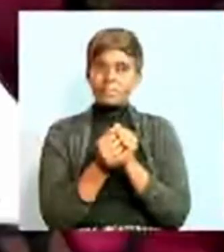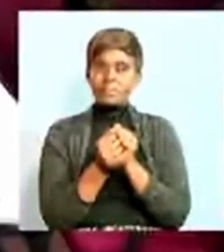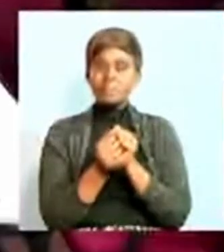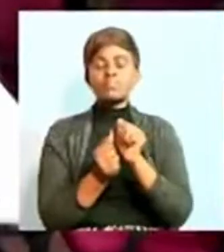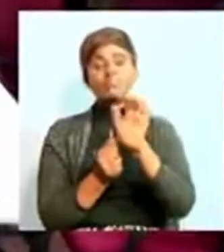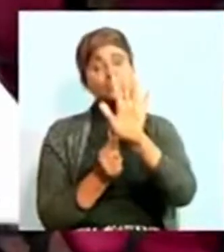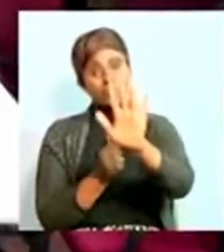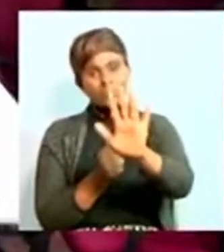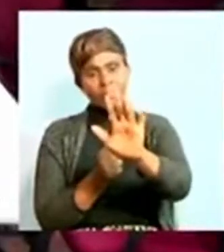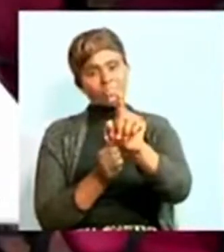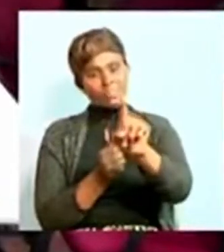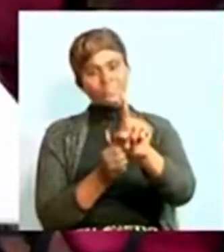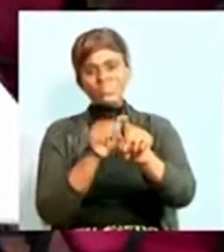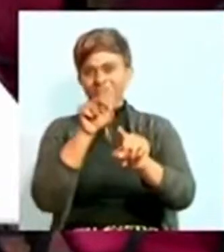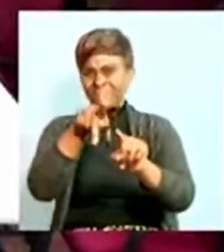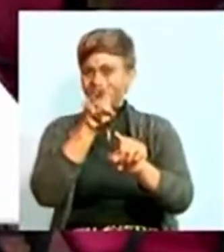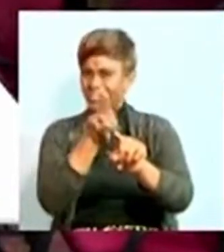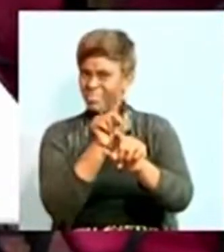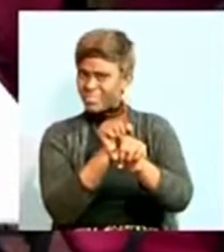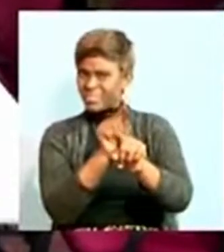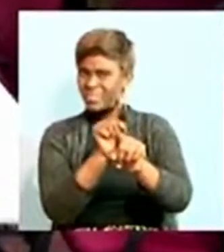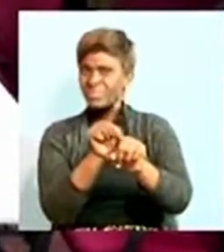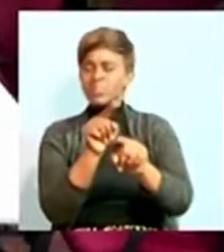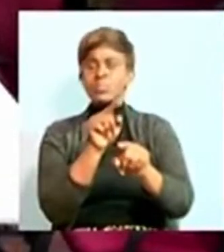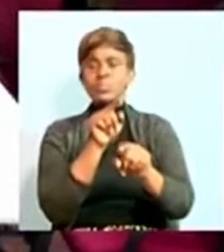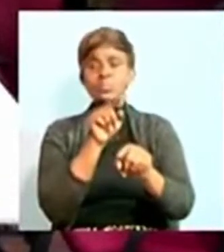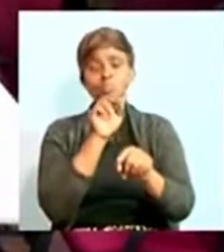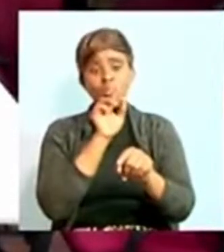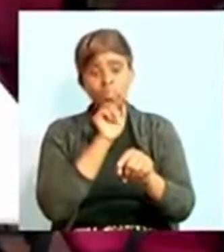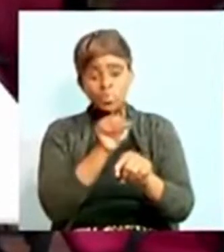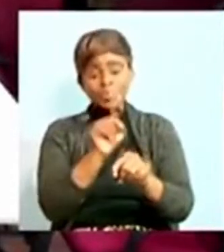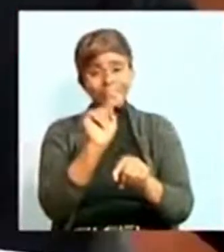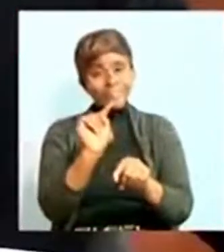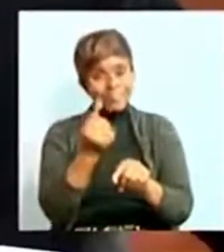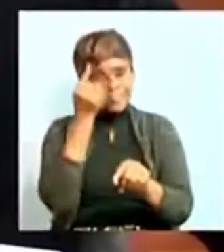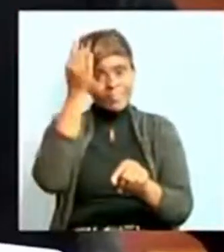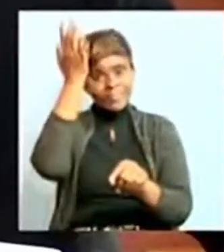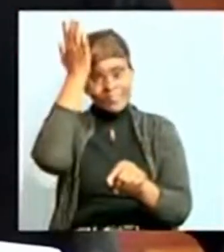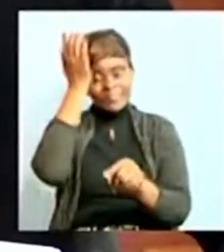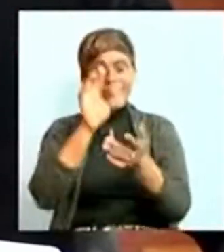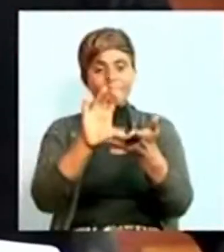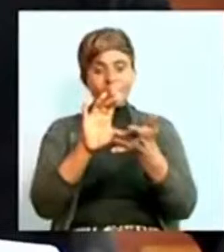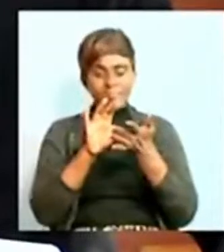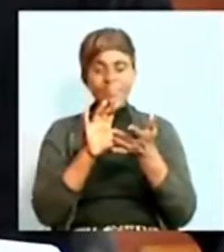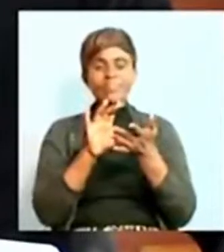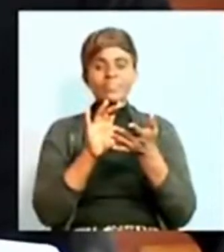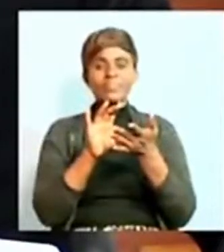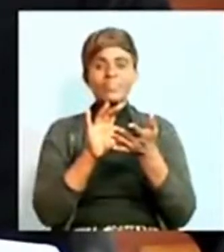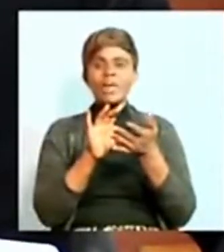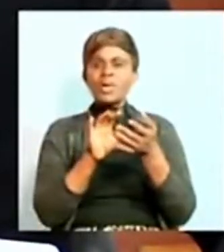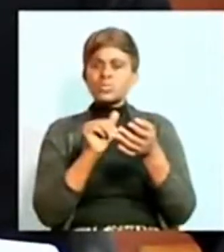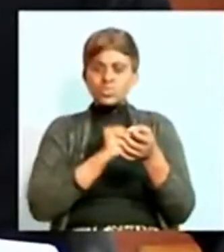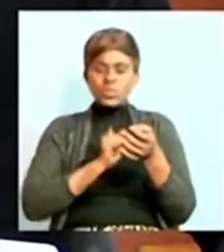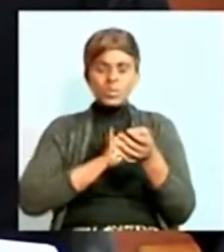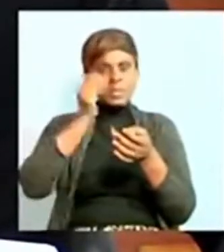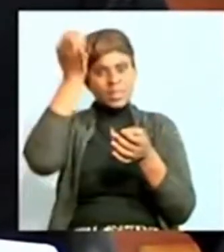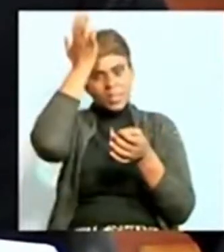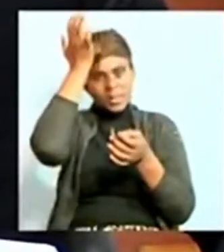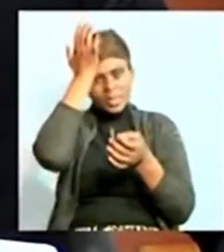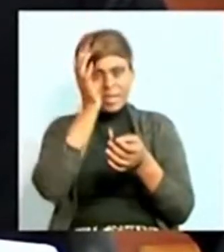just on that voucher, what is the first date? The date on top there. Look at your